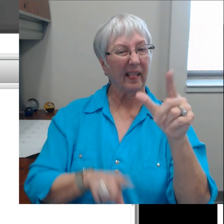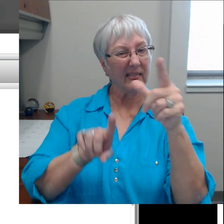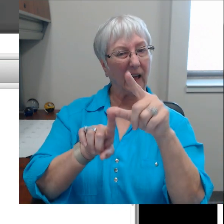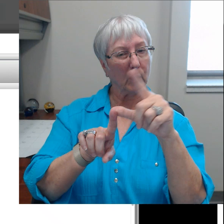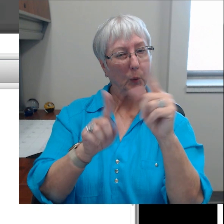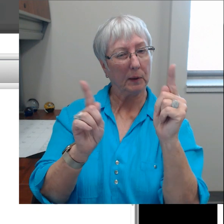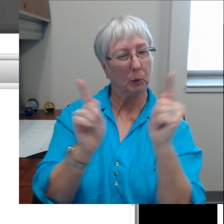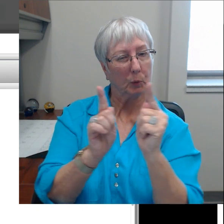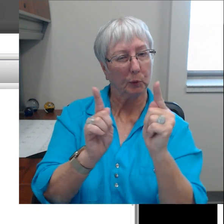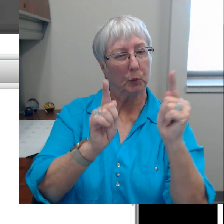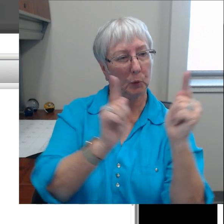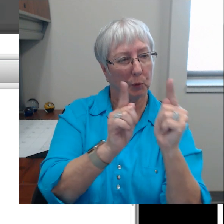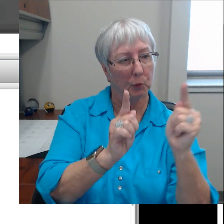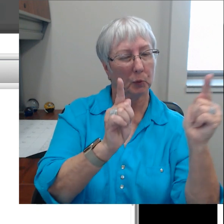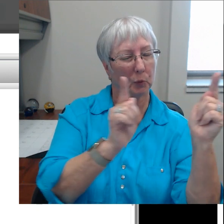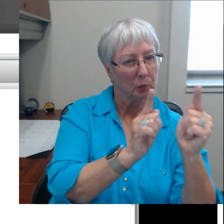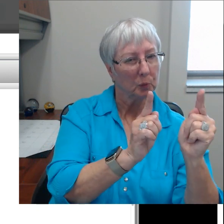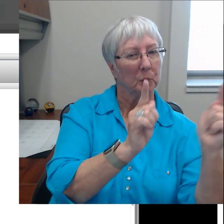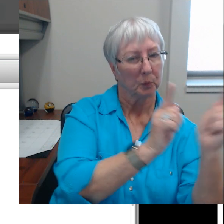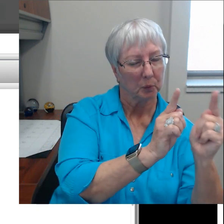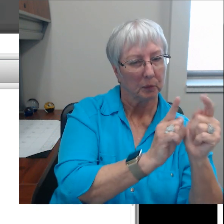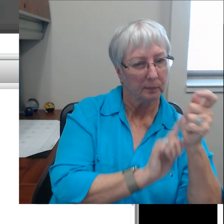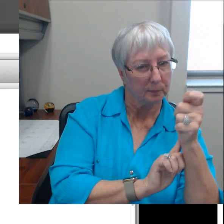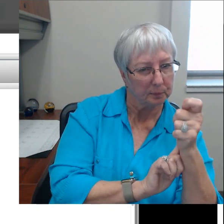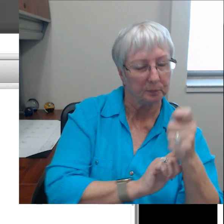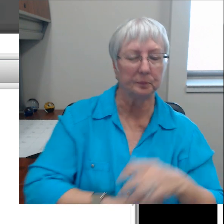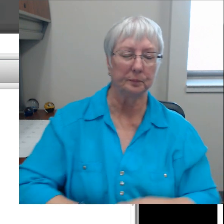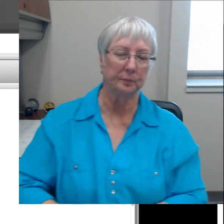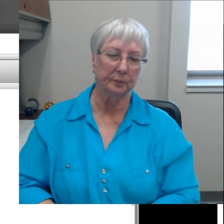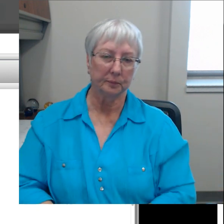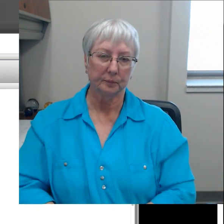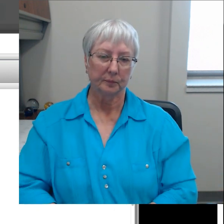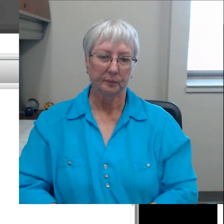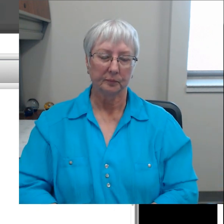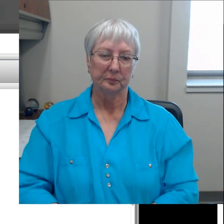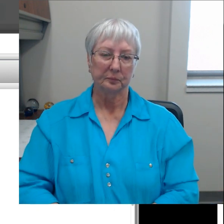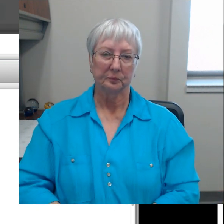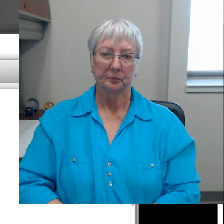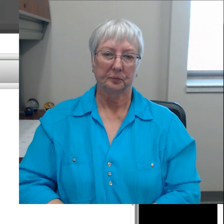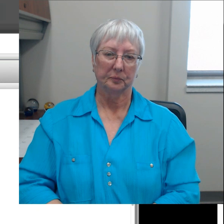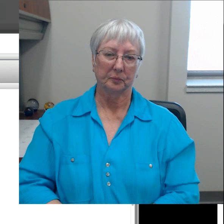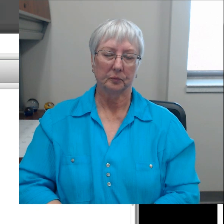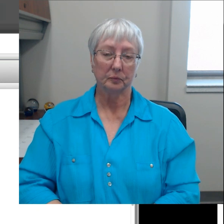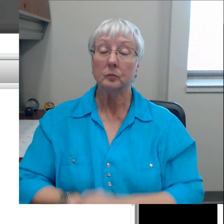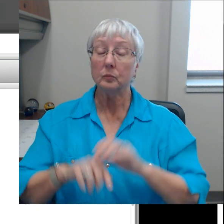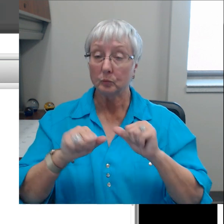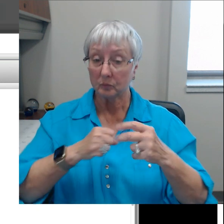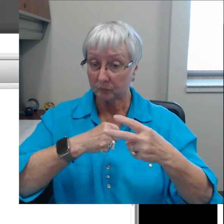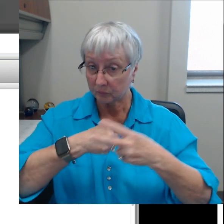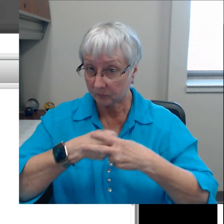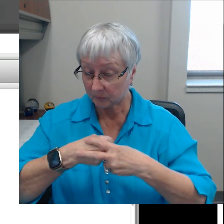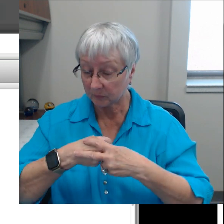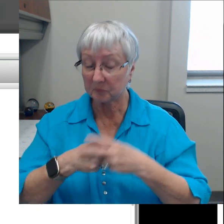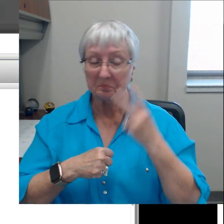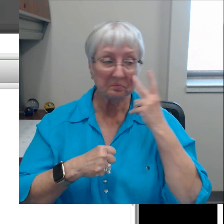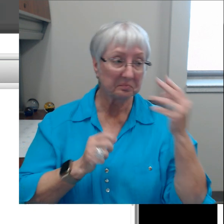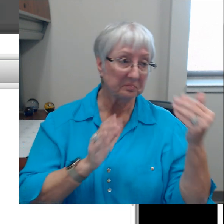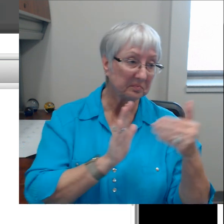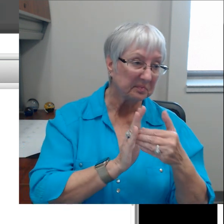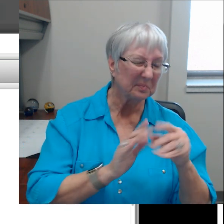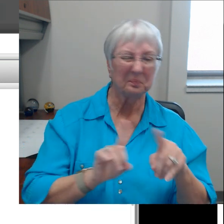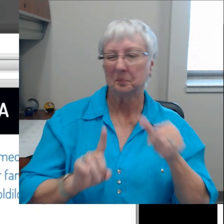and Arial Narrow gets swapped out for Dosis, the change in width will be a little bit less jarring. So we can save this and preview our page, but chances are